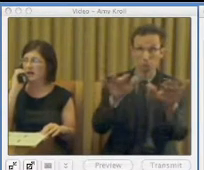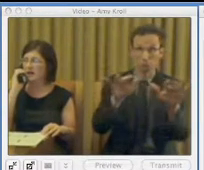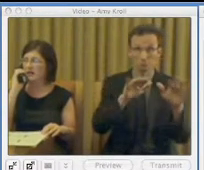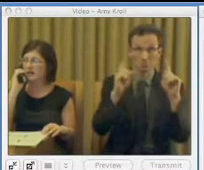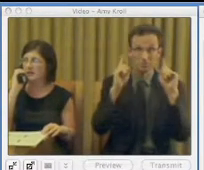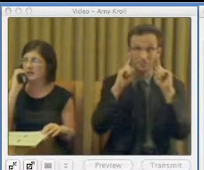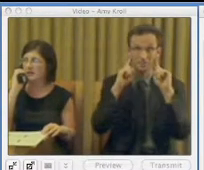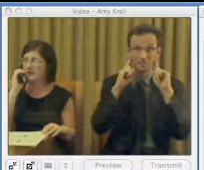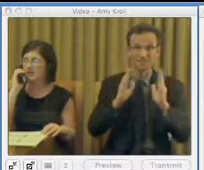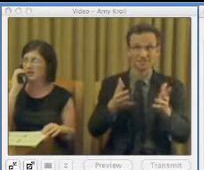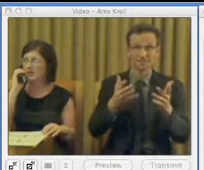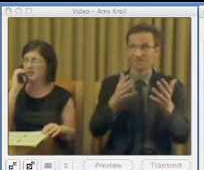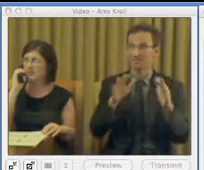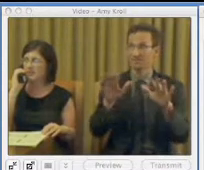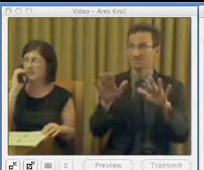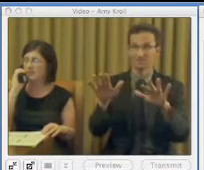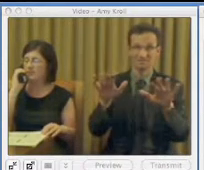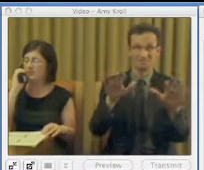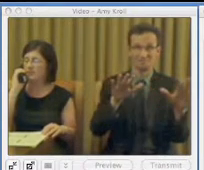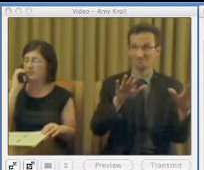Can everybody hear okay?